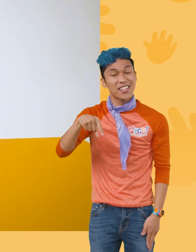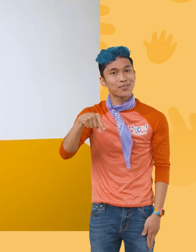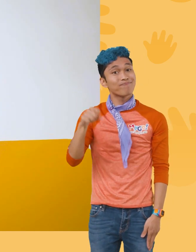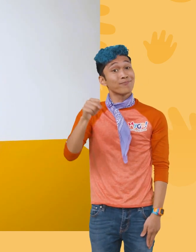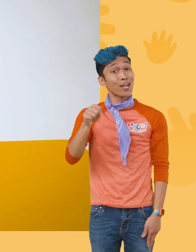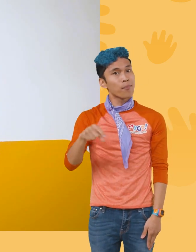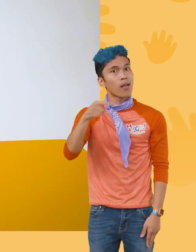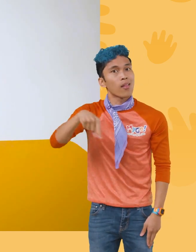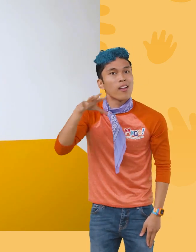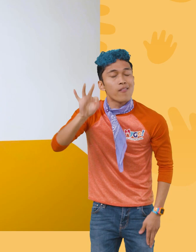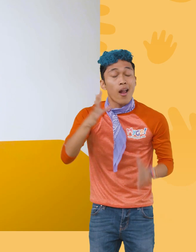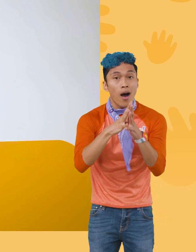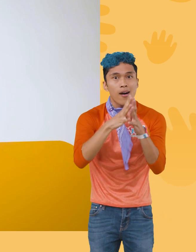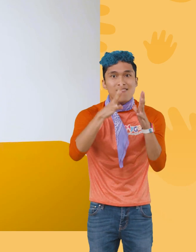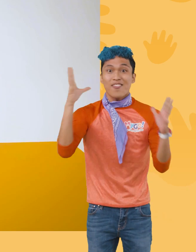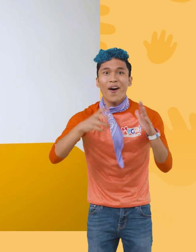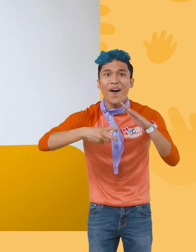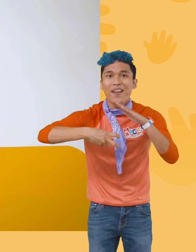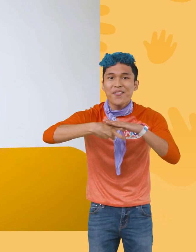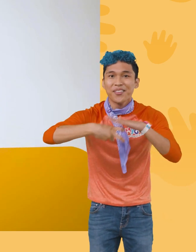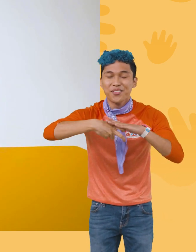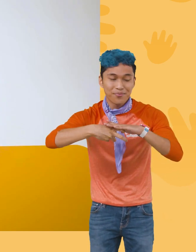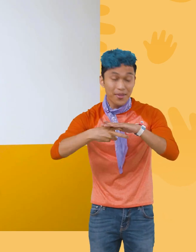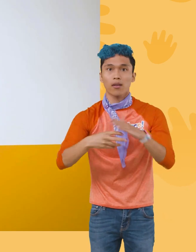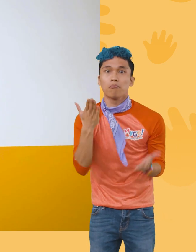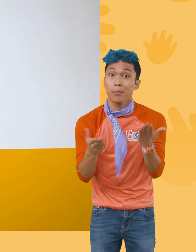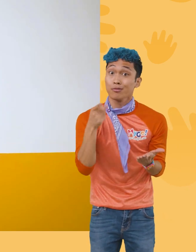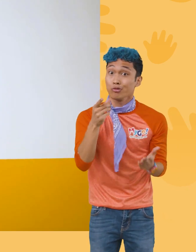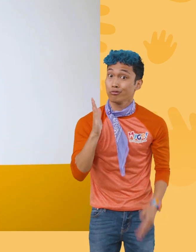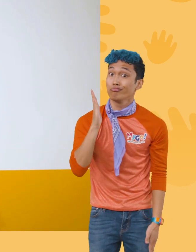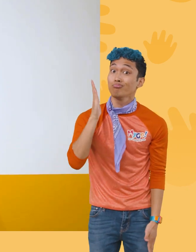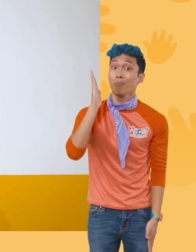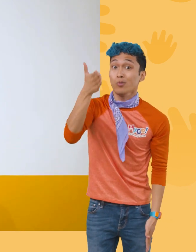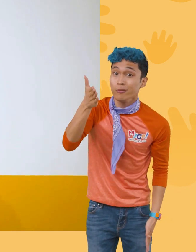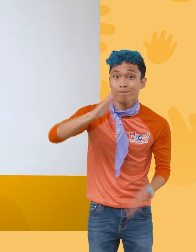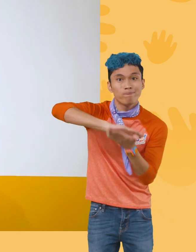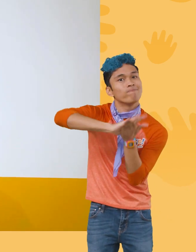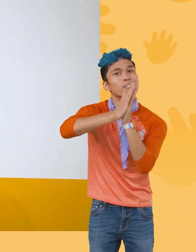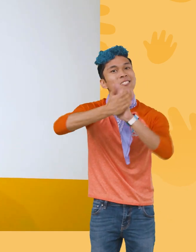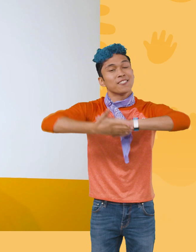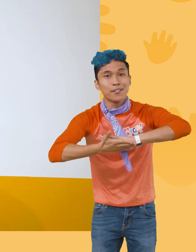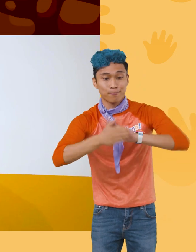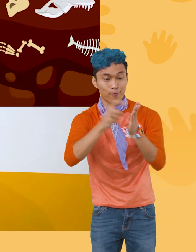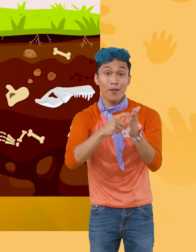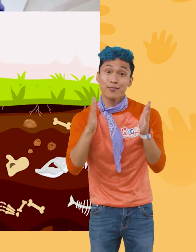they're the ones that uncover a lot of fossils. Maybe you'll be an archaeologist